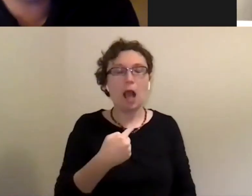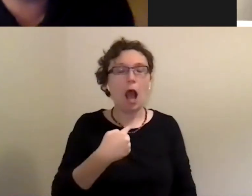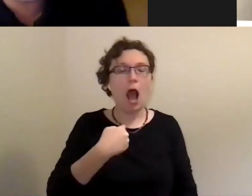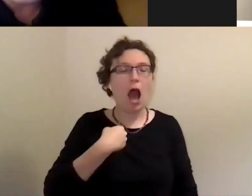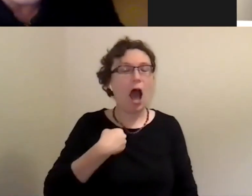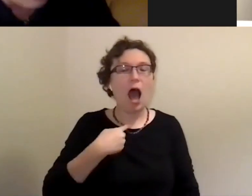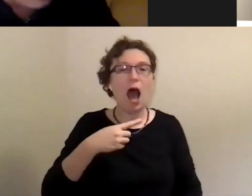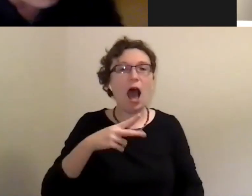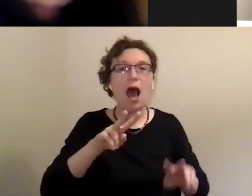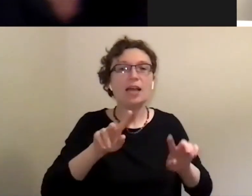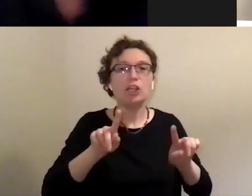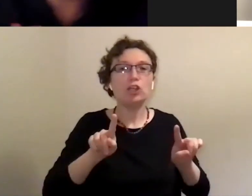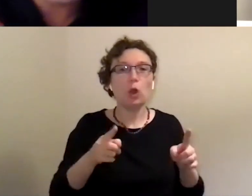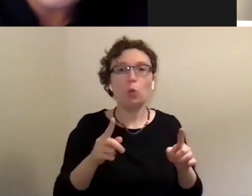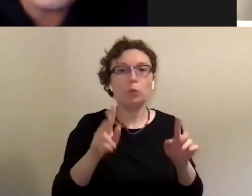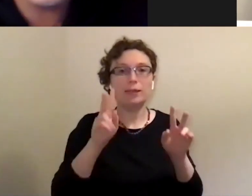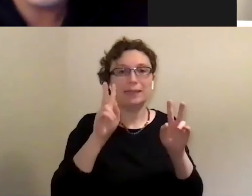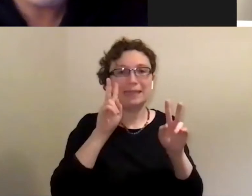personally